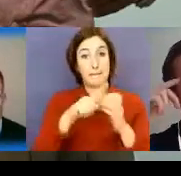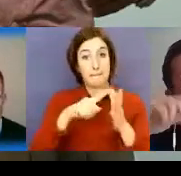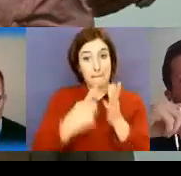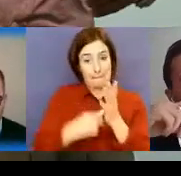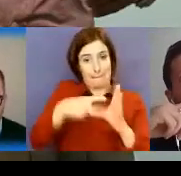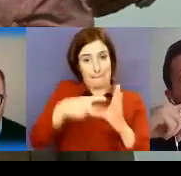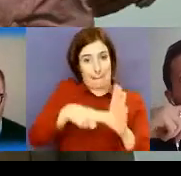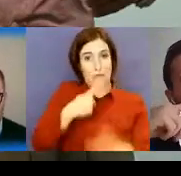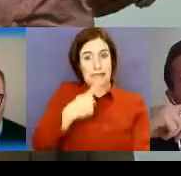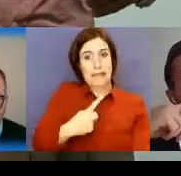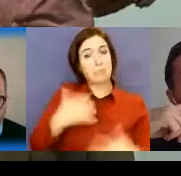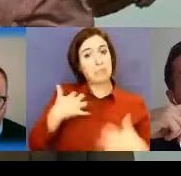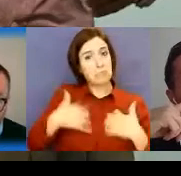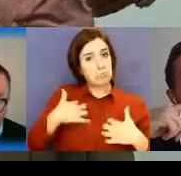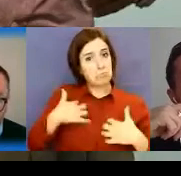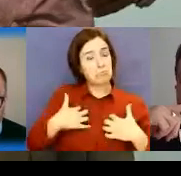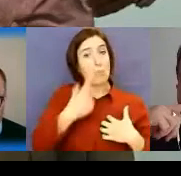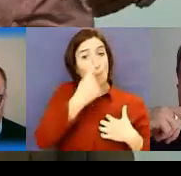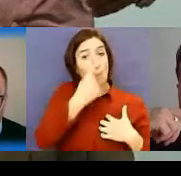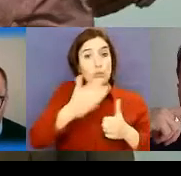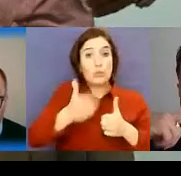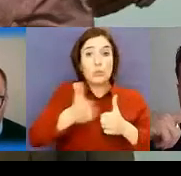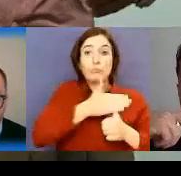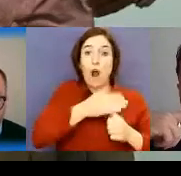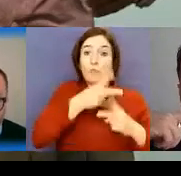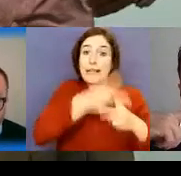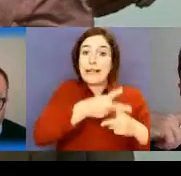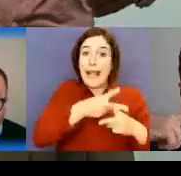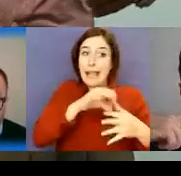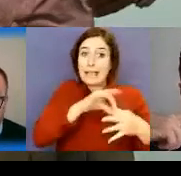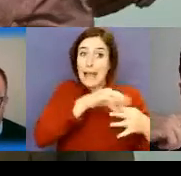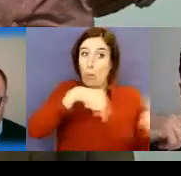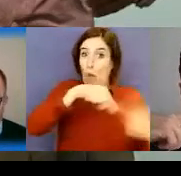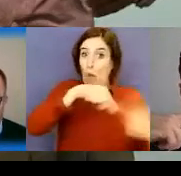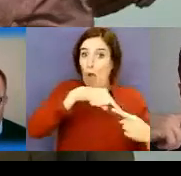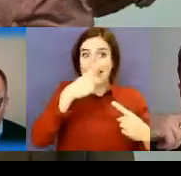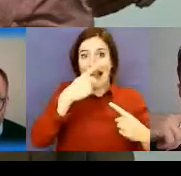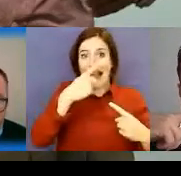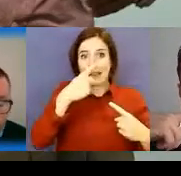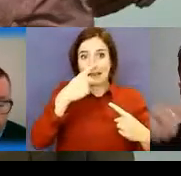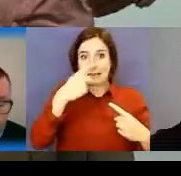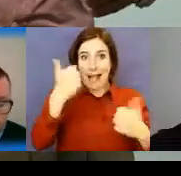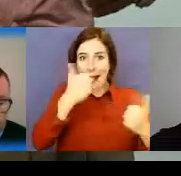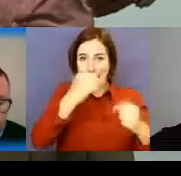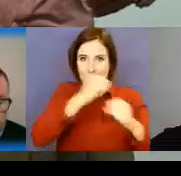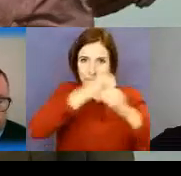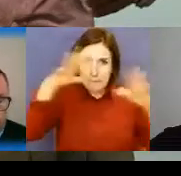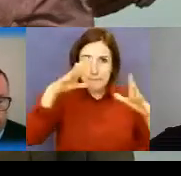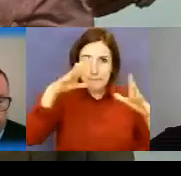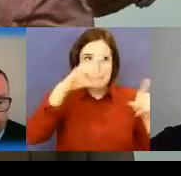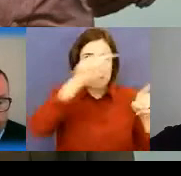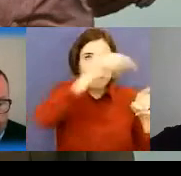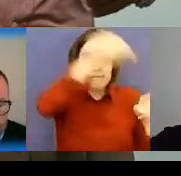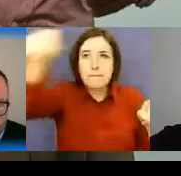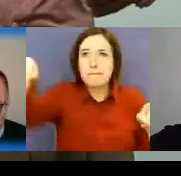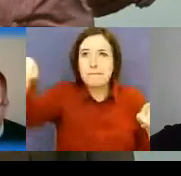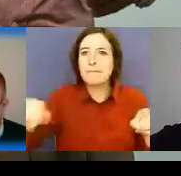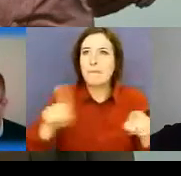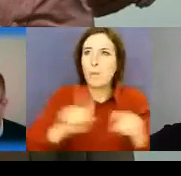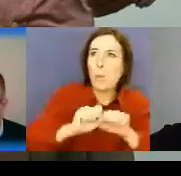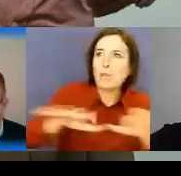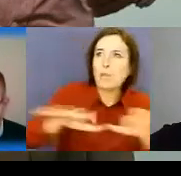kind of manageable geography to look at how we sort of better link some of this stuff up as well.